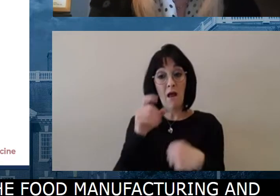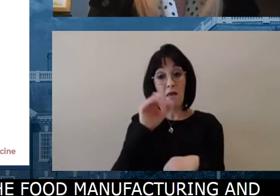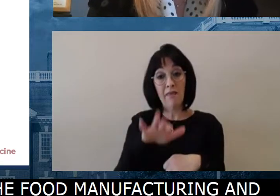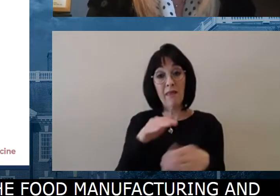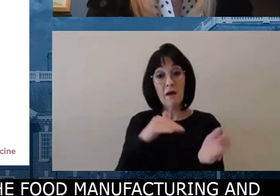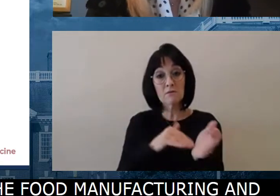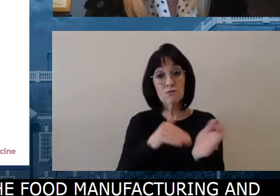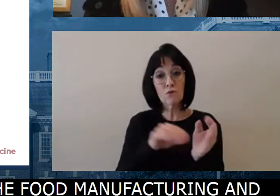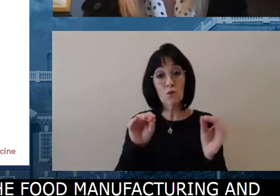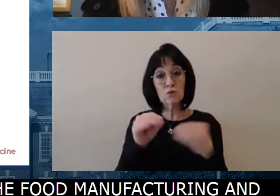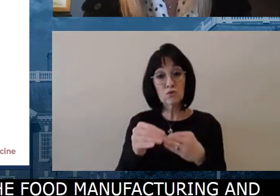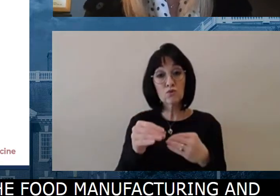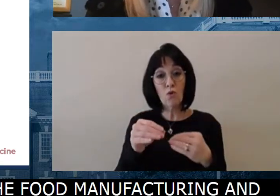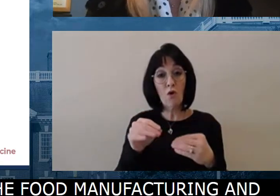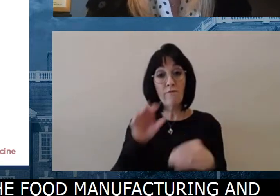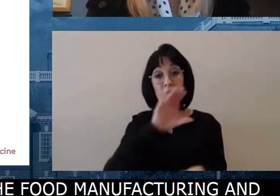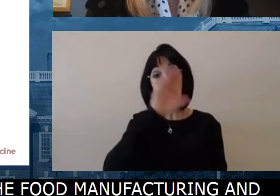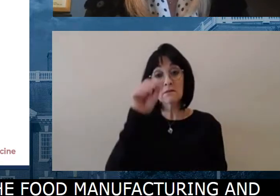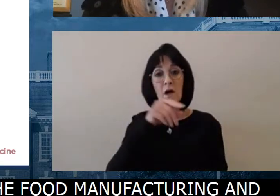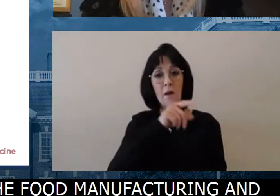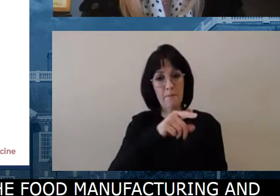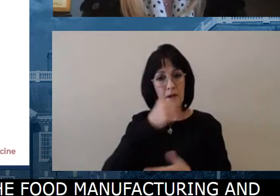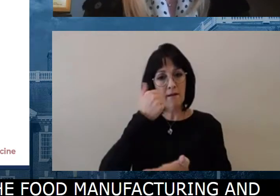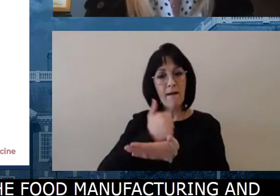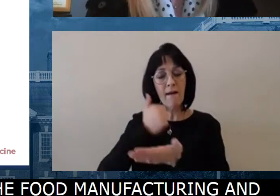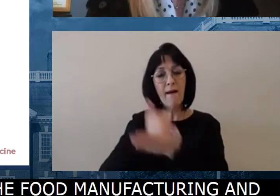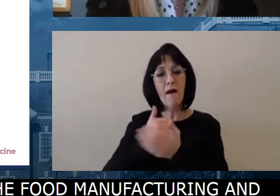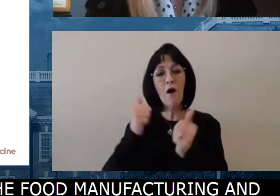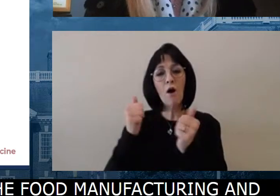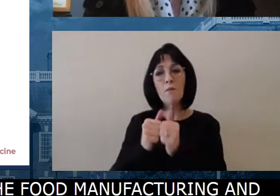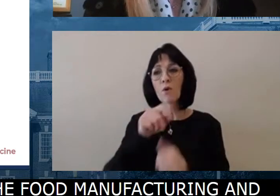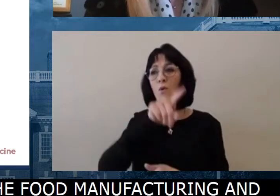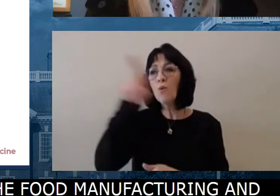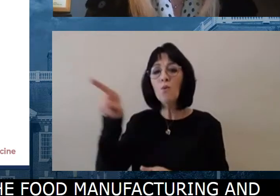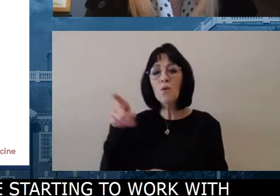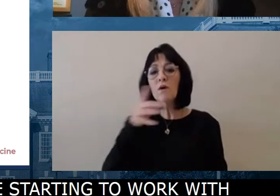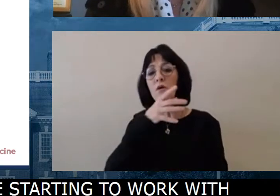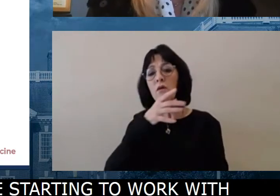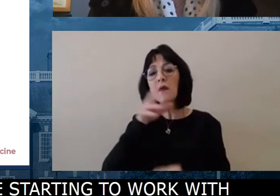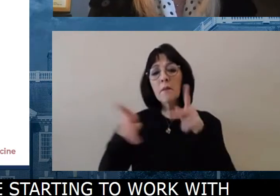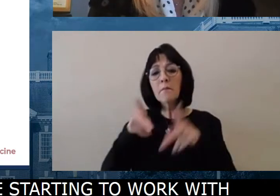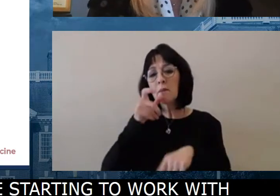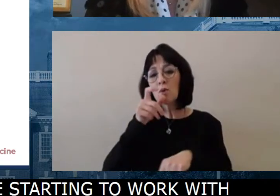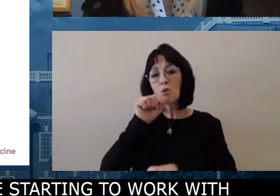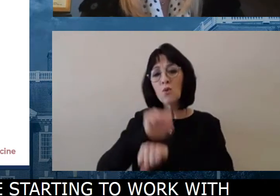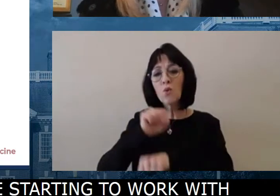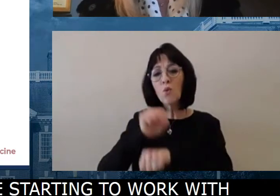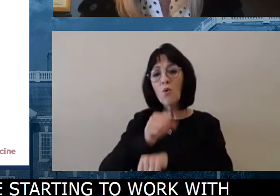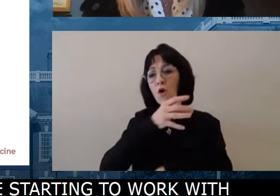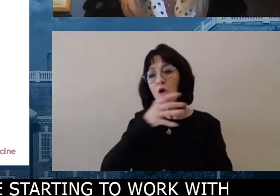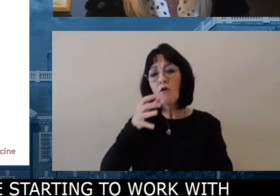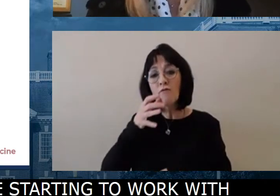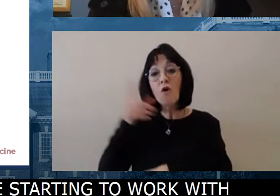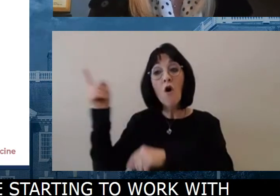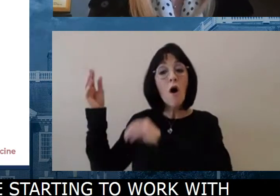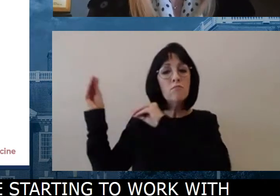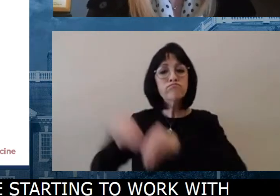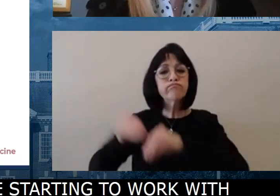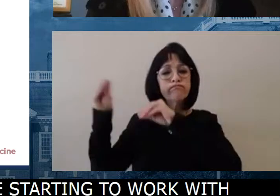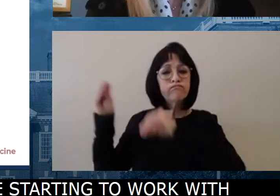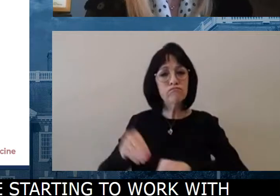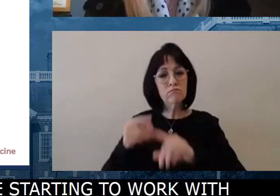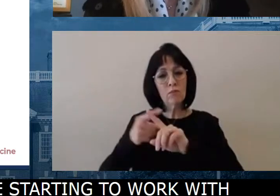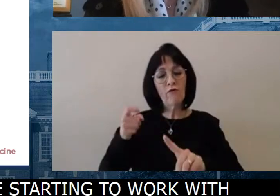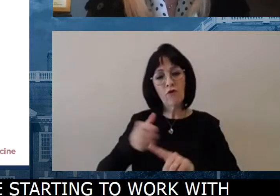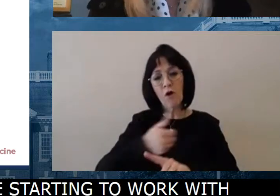more. But additionally, there's some other partners in agriculture who have difficulty social